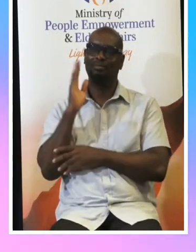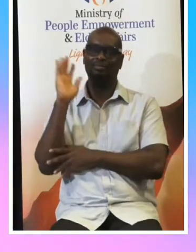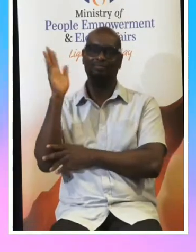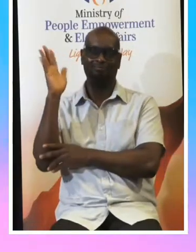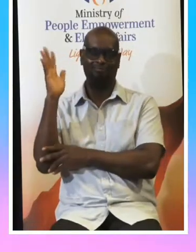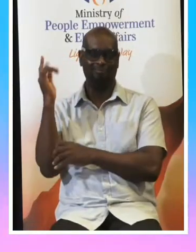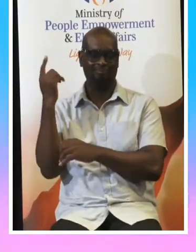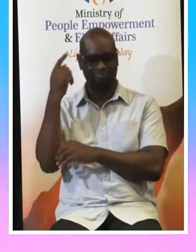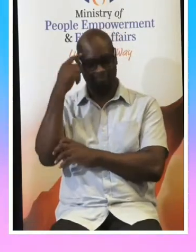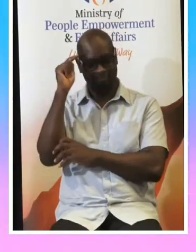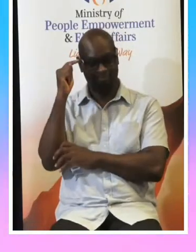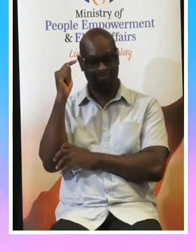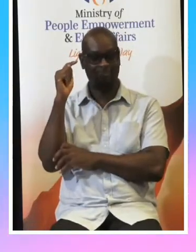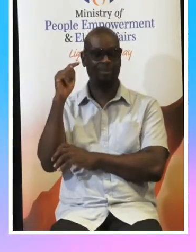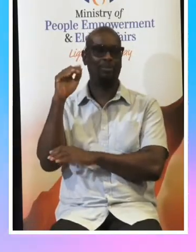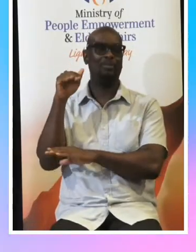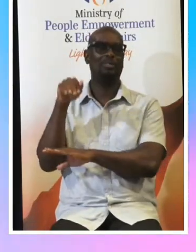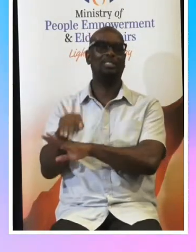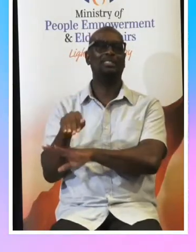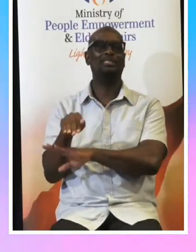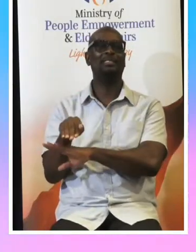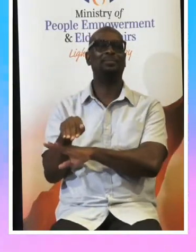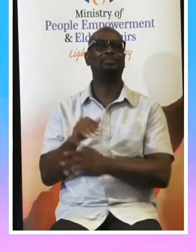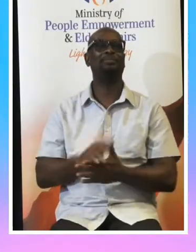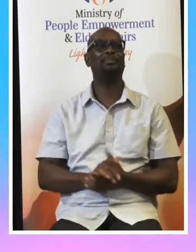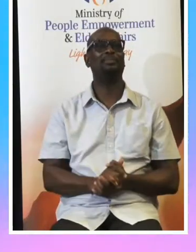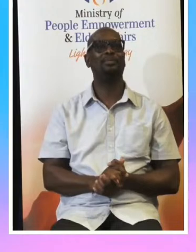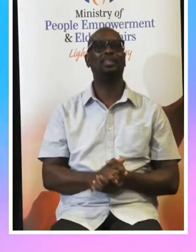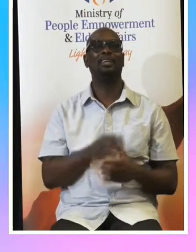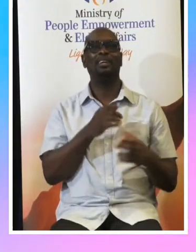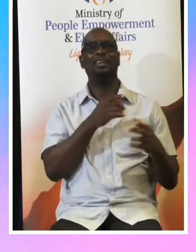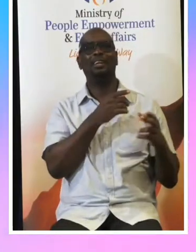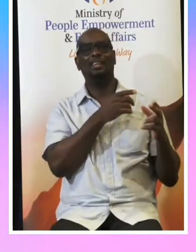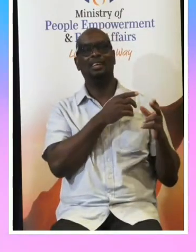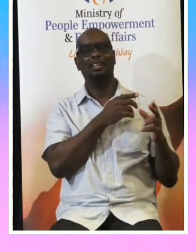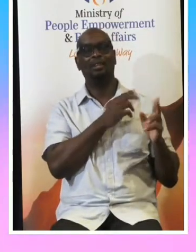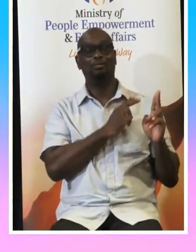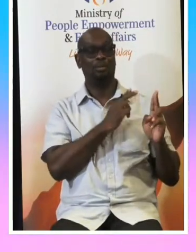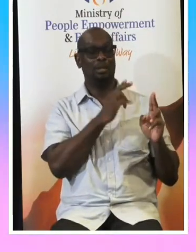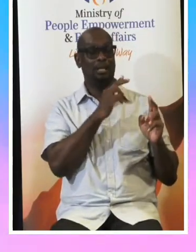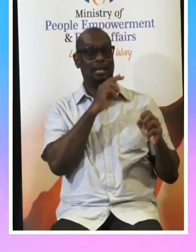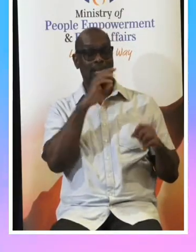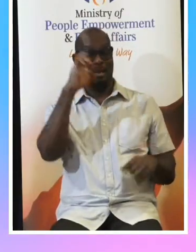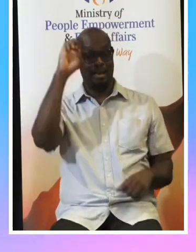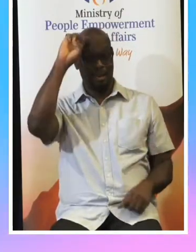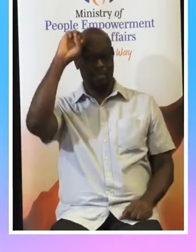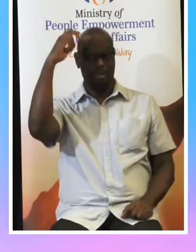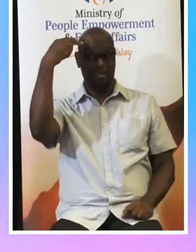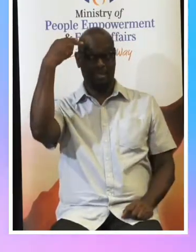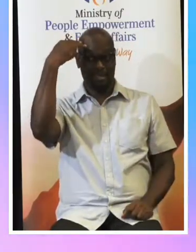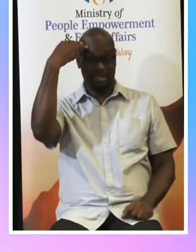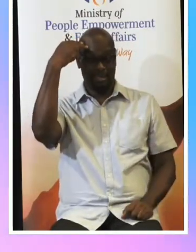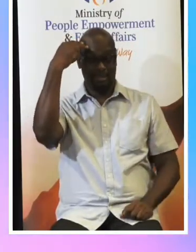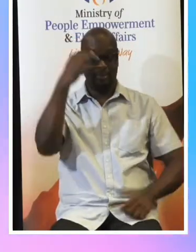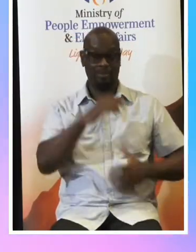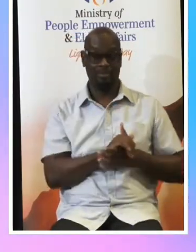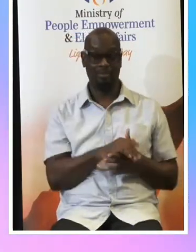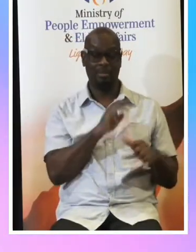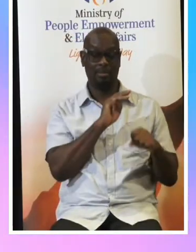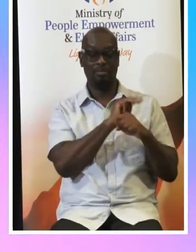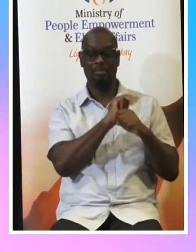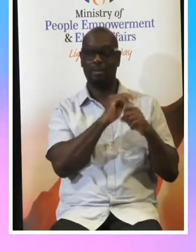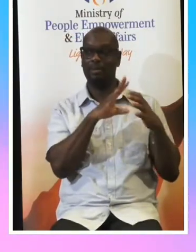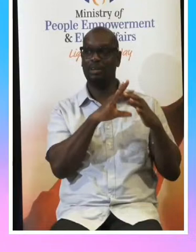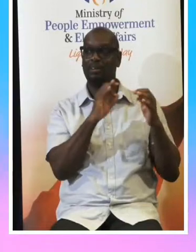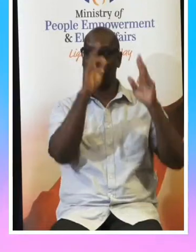our guest presenter tonight, the Honorable Edmund Hinkson, Senior Council Member